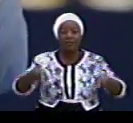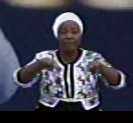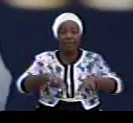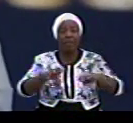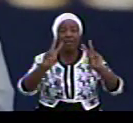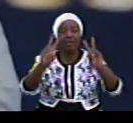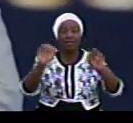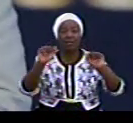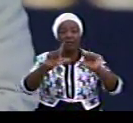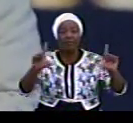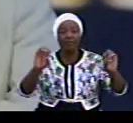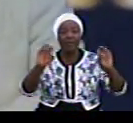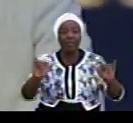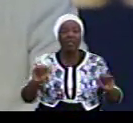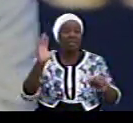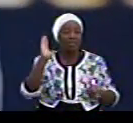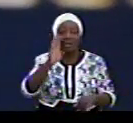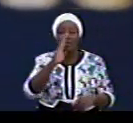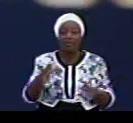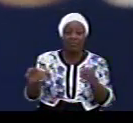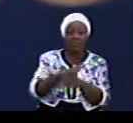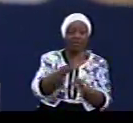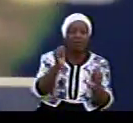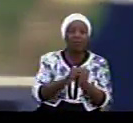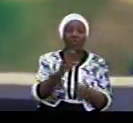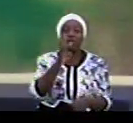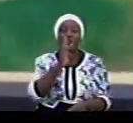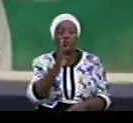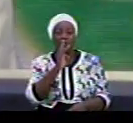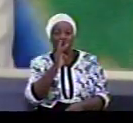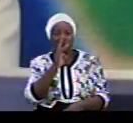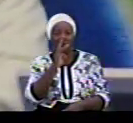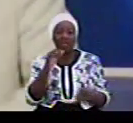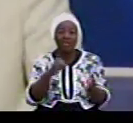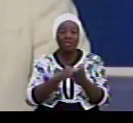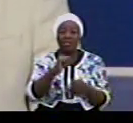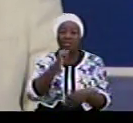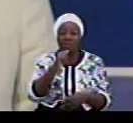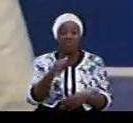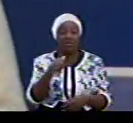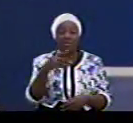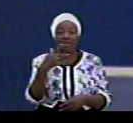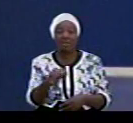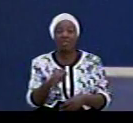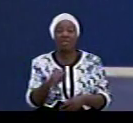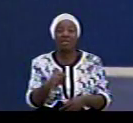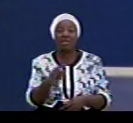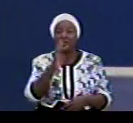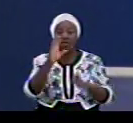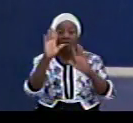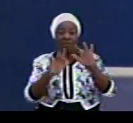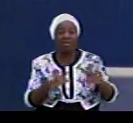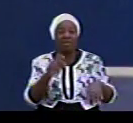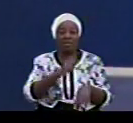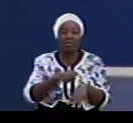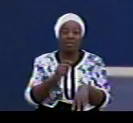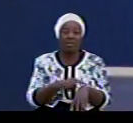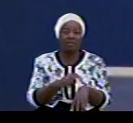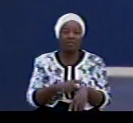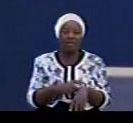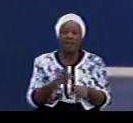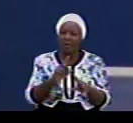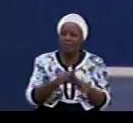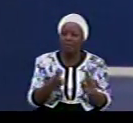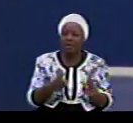filled with water. You know, it's not the rainy season. It wasn't the rainy season at that time. But then